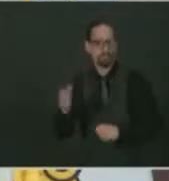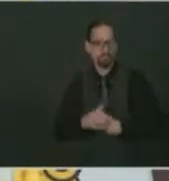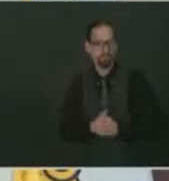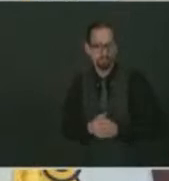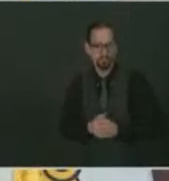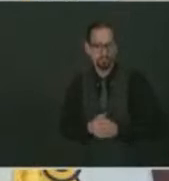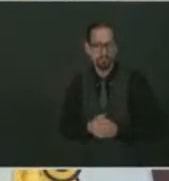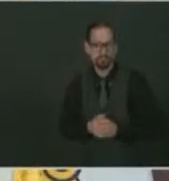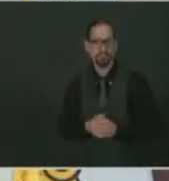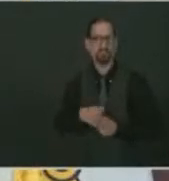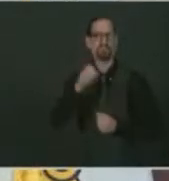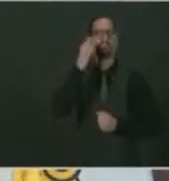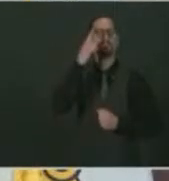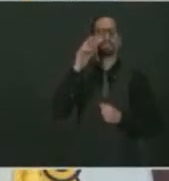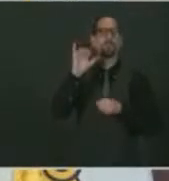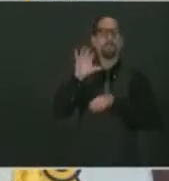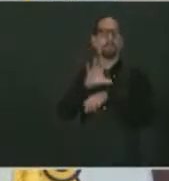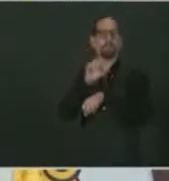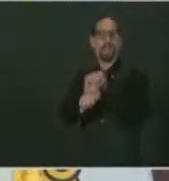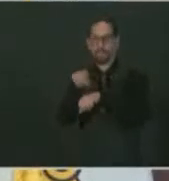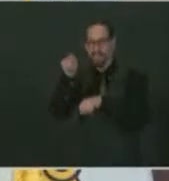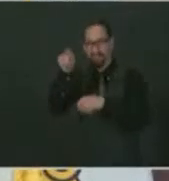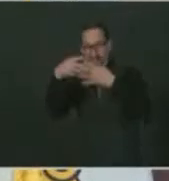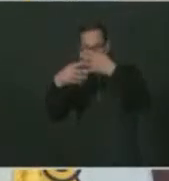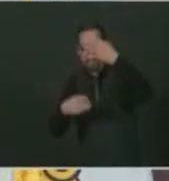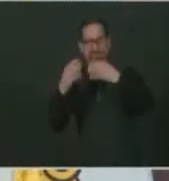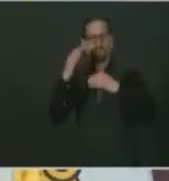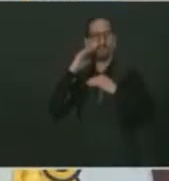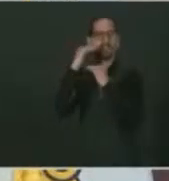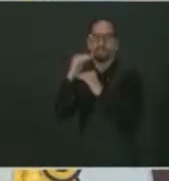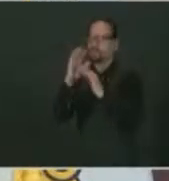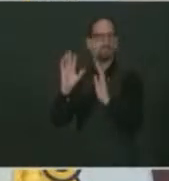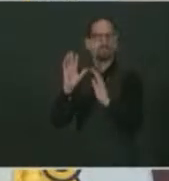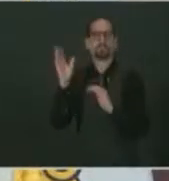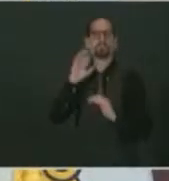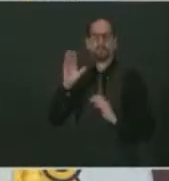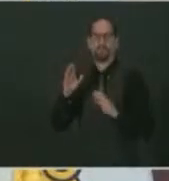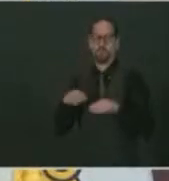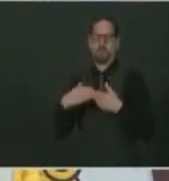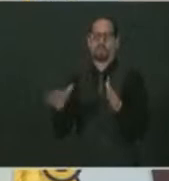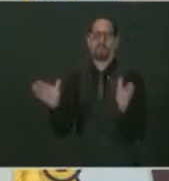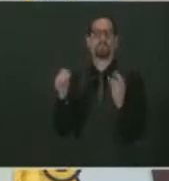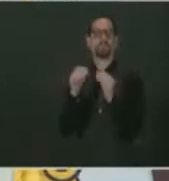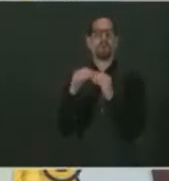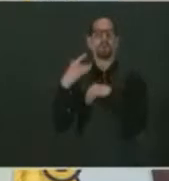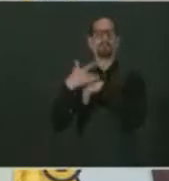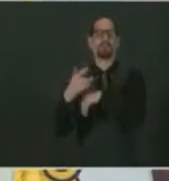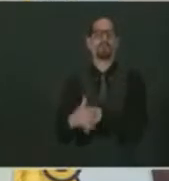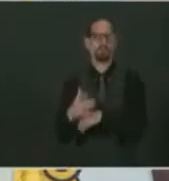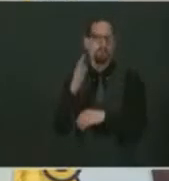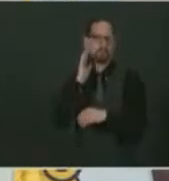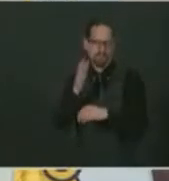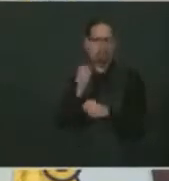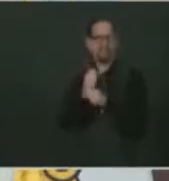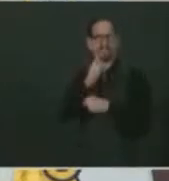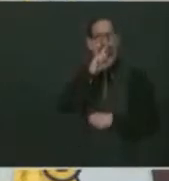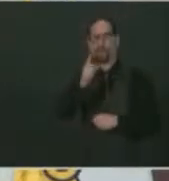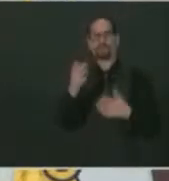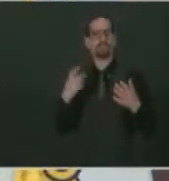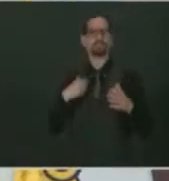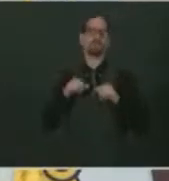And we're working hard every day to make sure that we can make vaccines more and more accessible to all communities in the